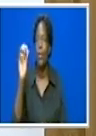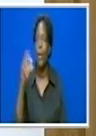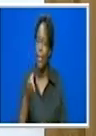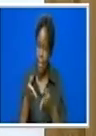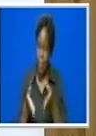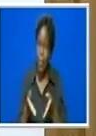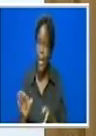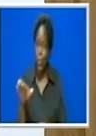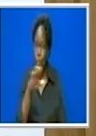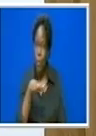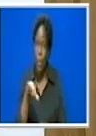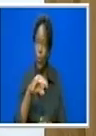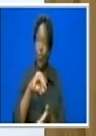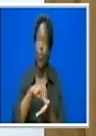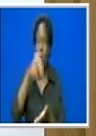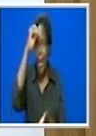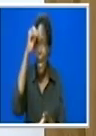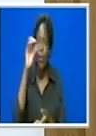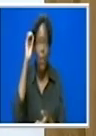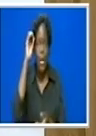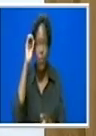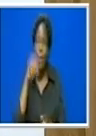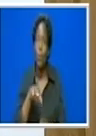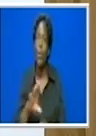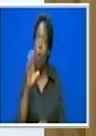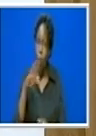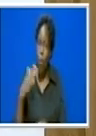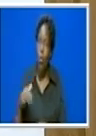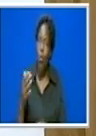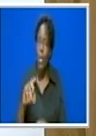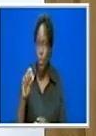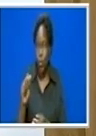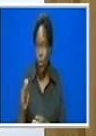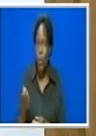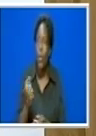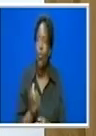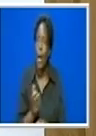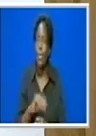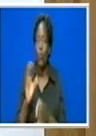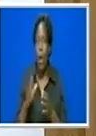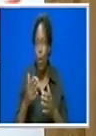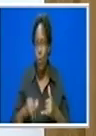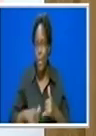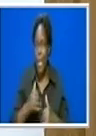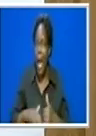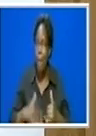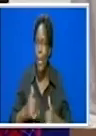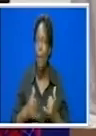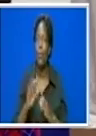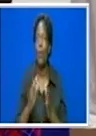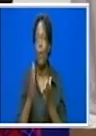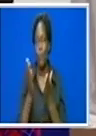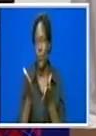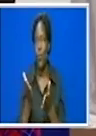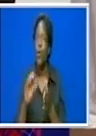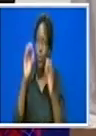this is the place to educate yourself. Always tune in for us, and we're always glad to have you. I have Mwalimu here.